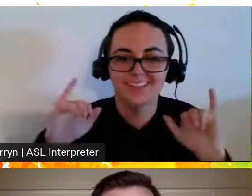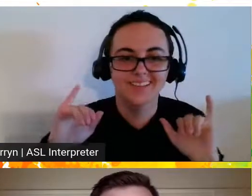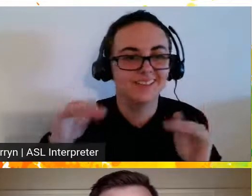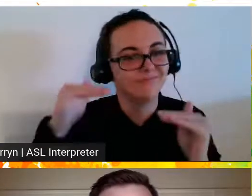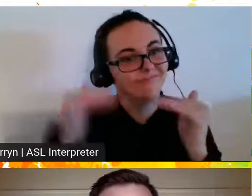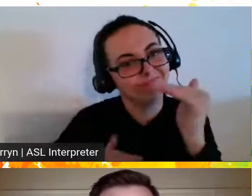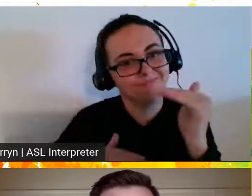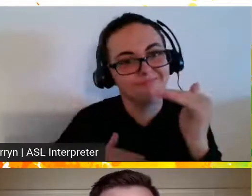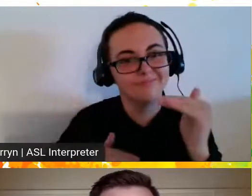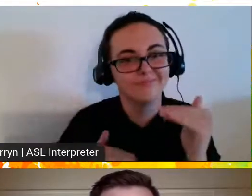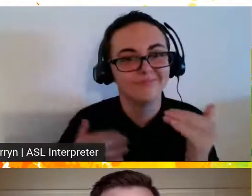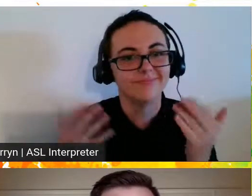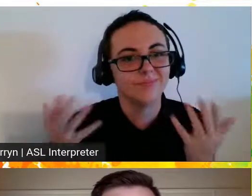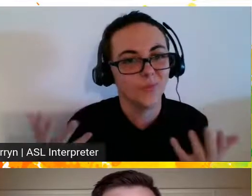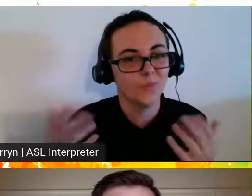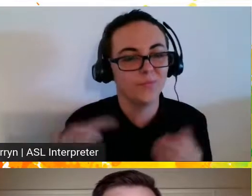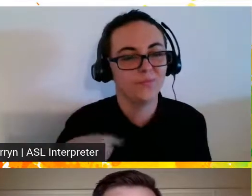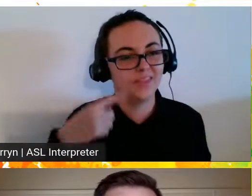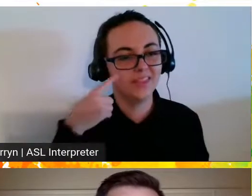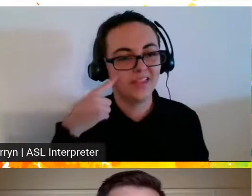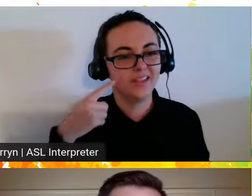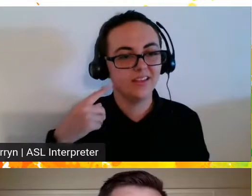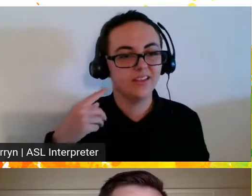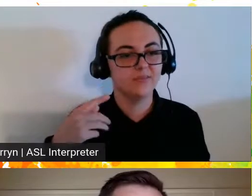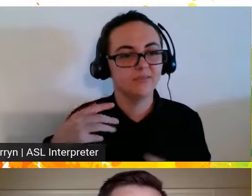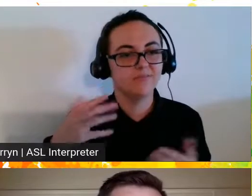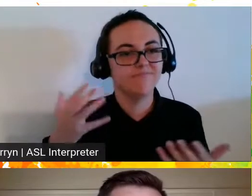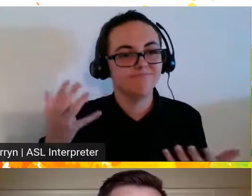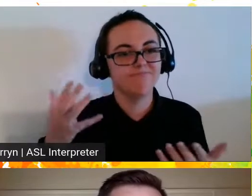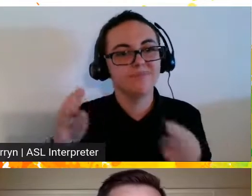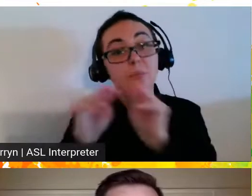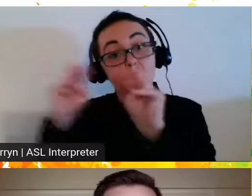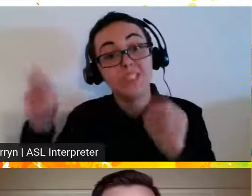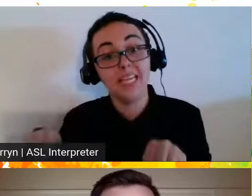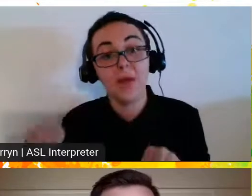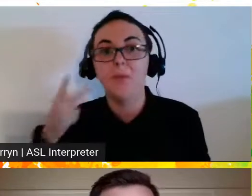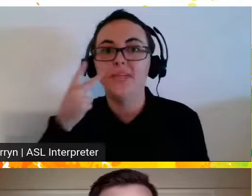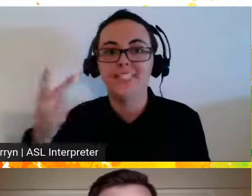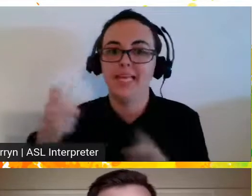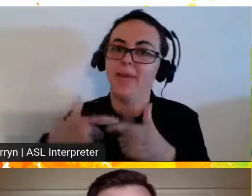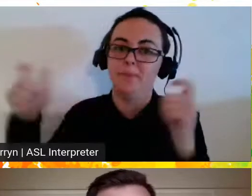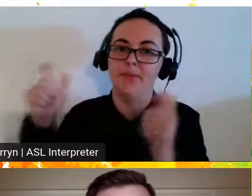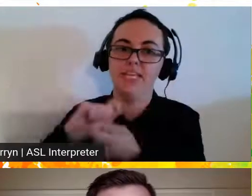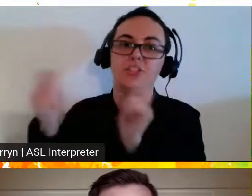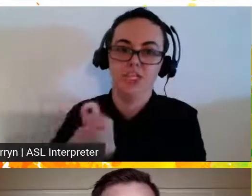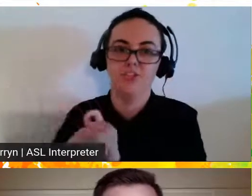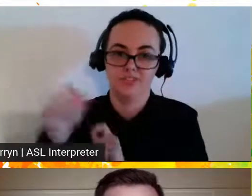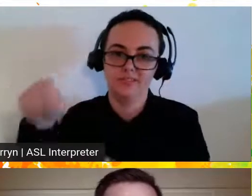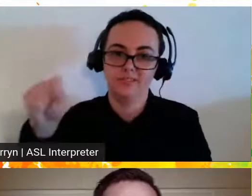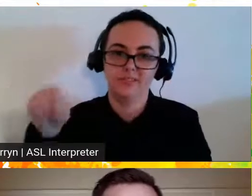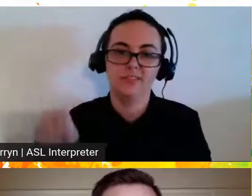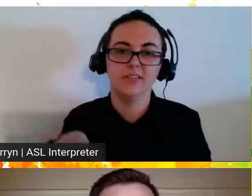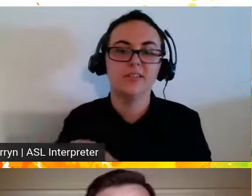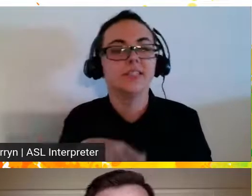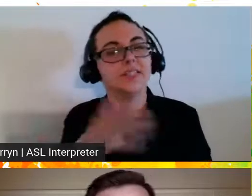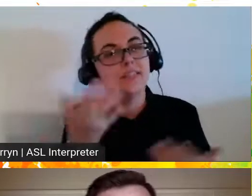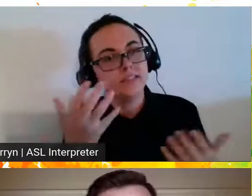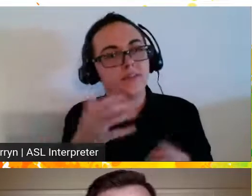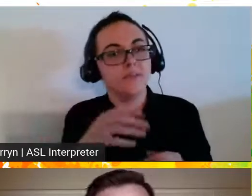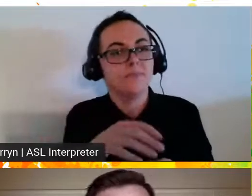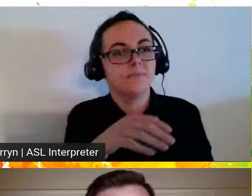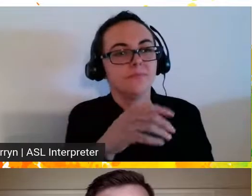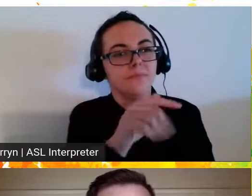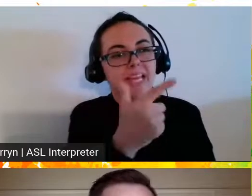I would say that institutionally, that's where you're going to see most of the change. The galleries happen or react in, or the commercial galleries